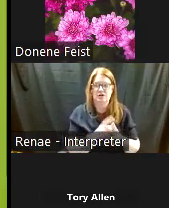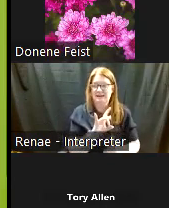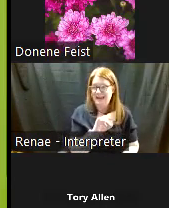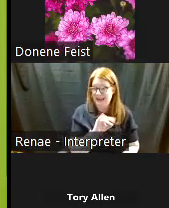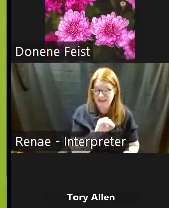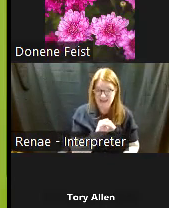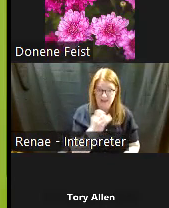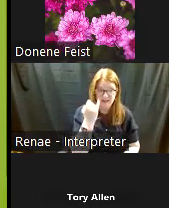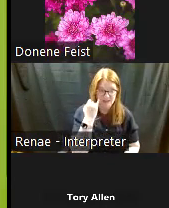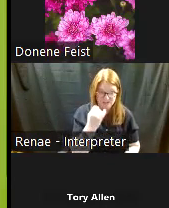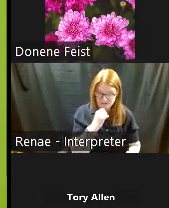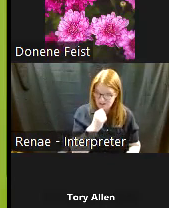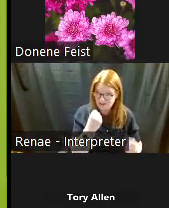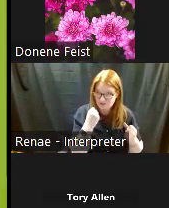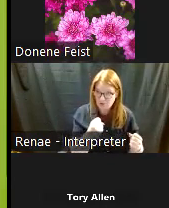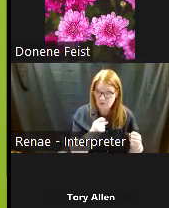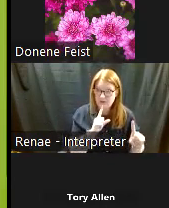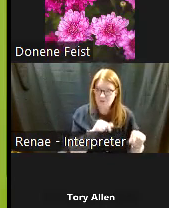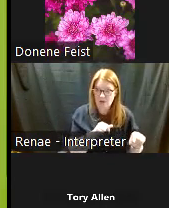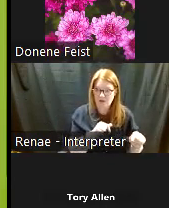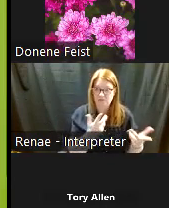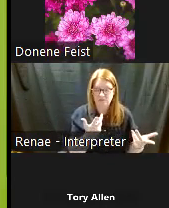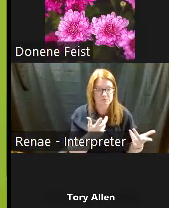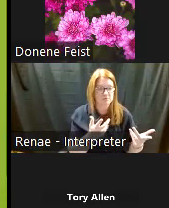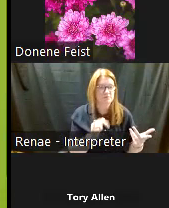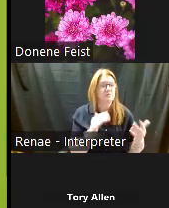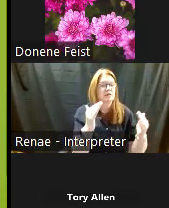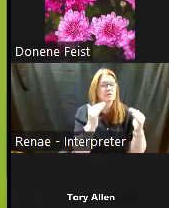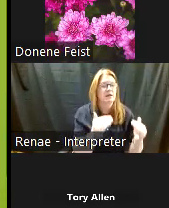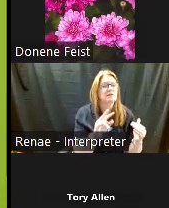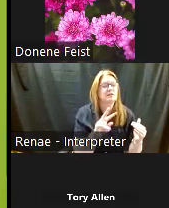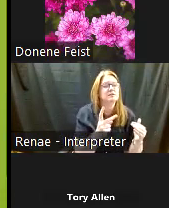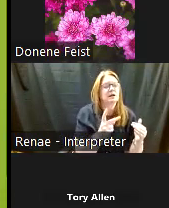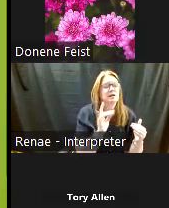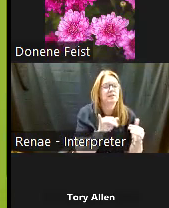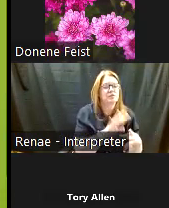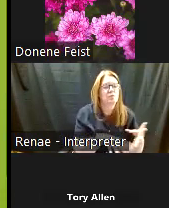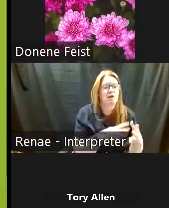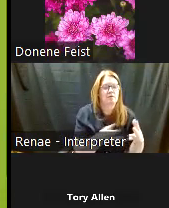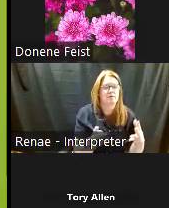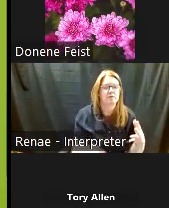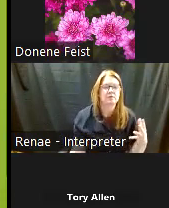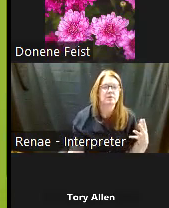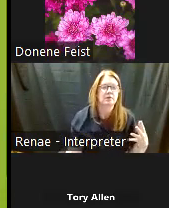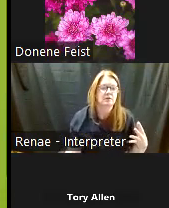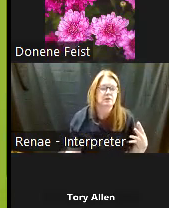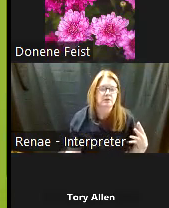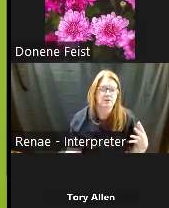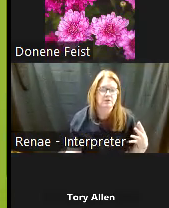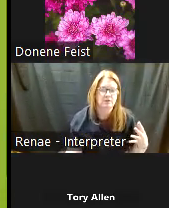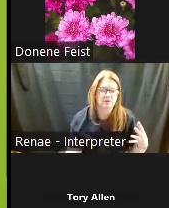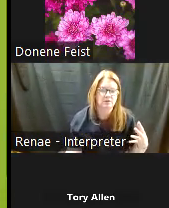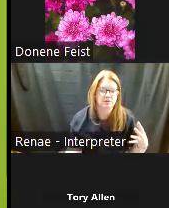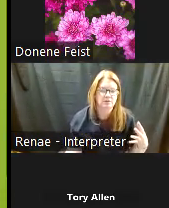it's not a very strong response, which is the second tracing on this graph in particular, it didn't look like the